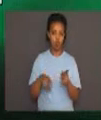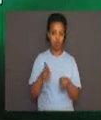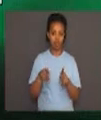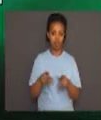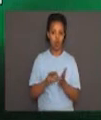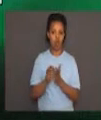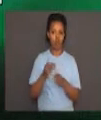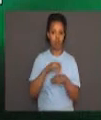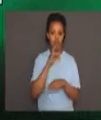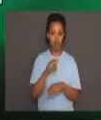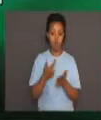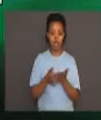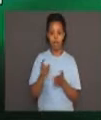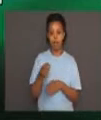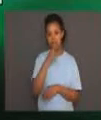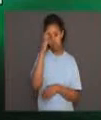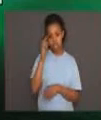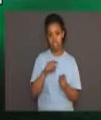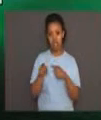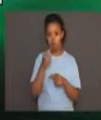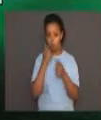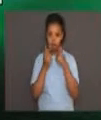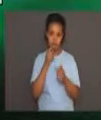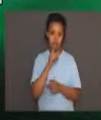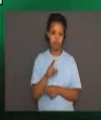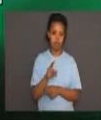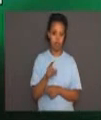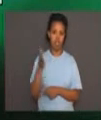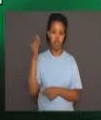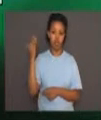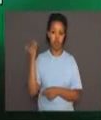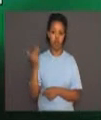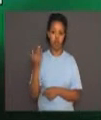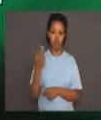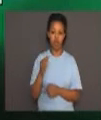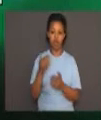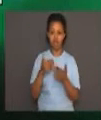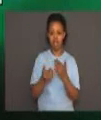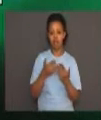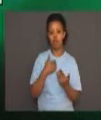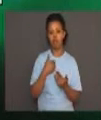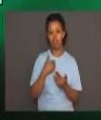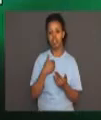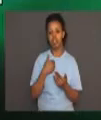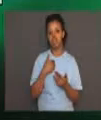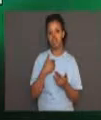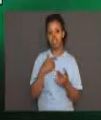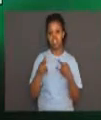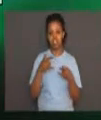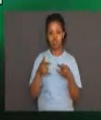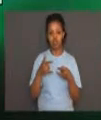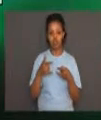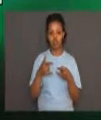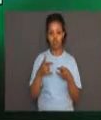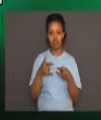This is due to adaptations the earlier generations of a species made to